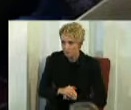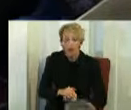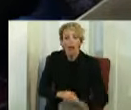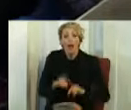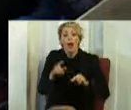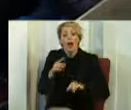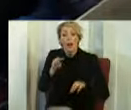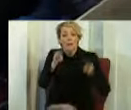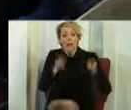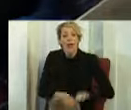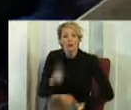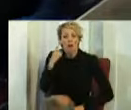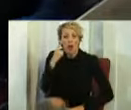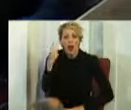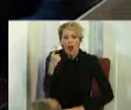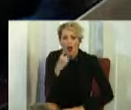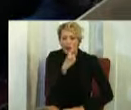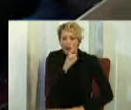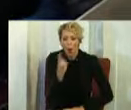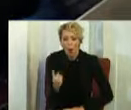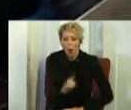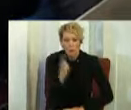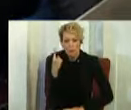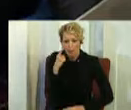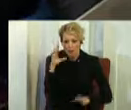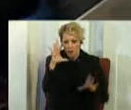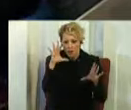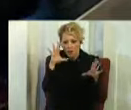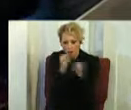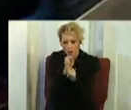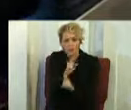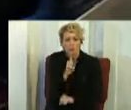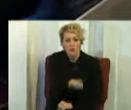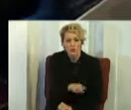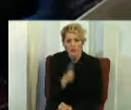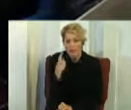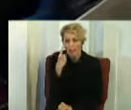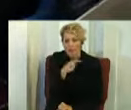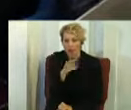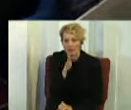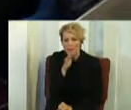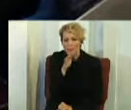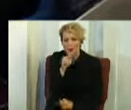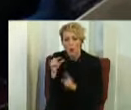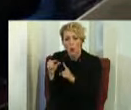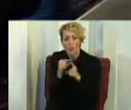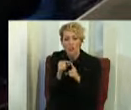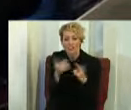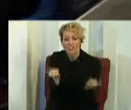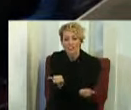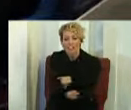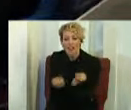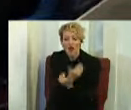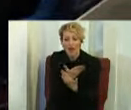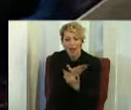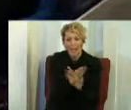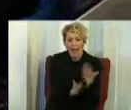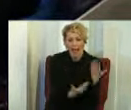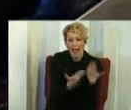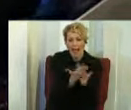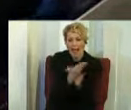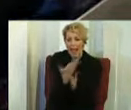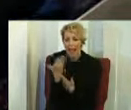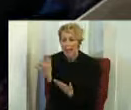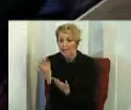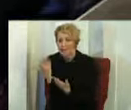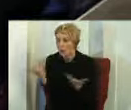May your eyes only see truth and your mouth only speak love. May your hands build bridges.